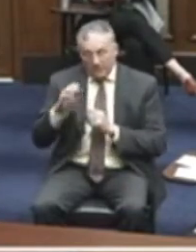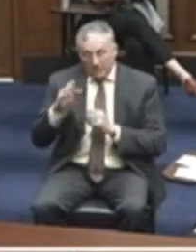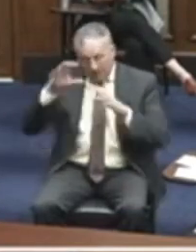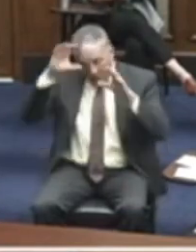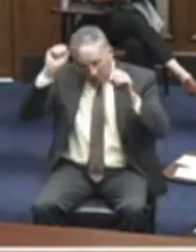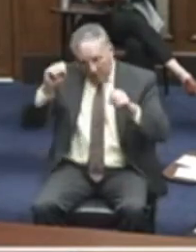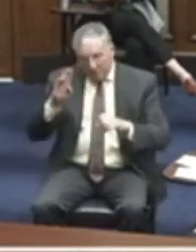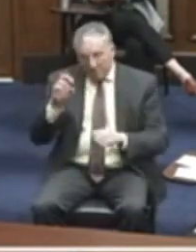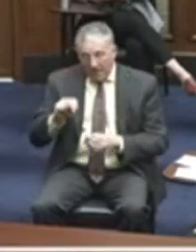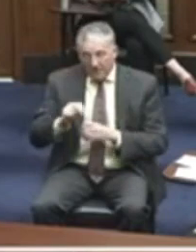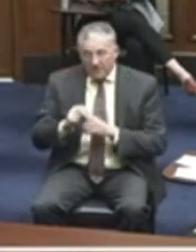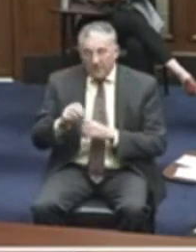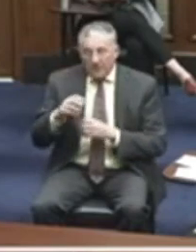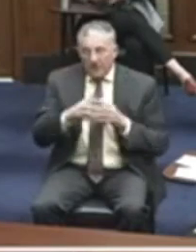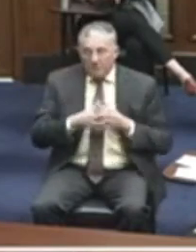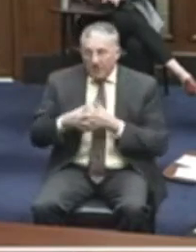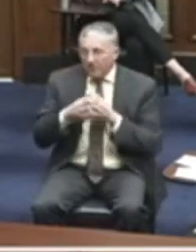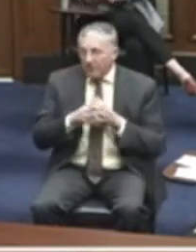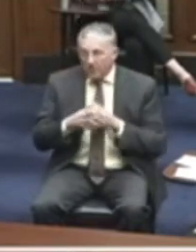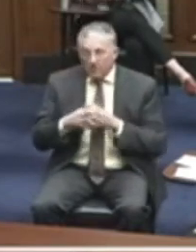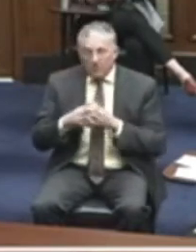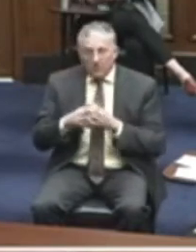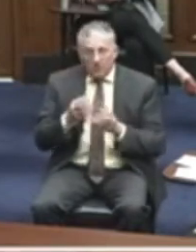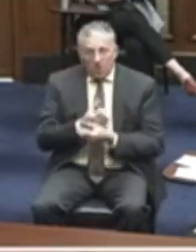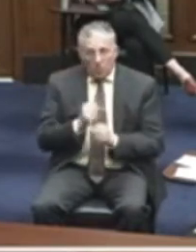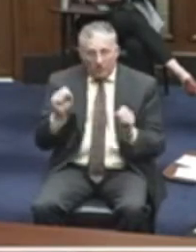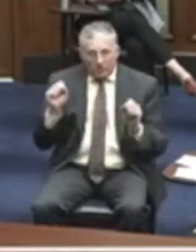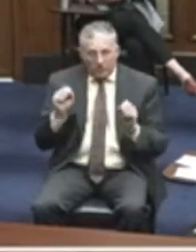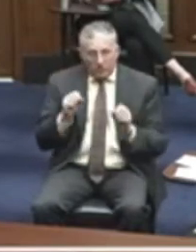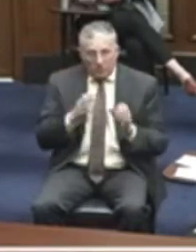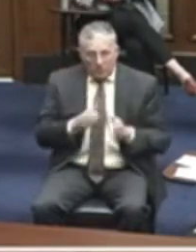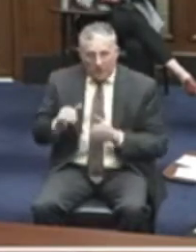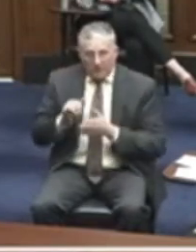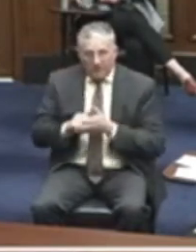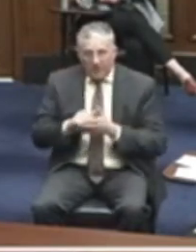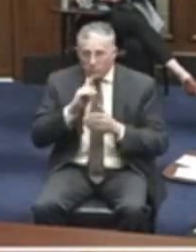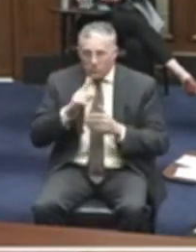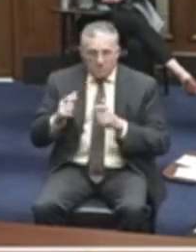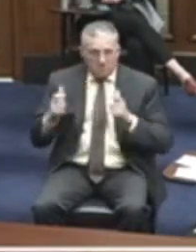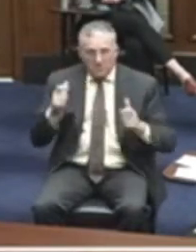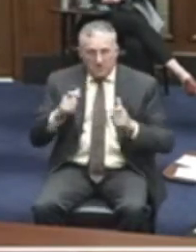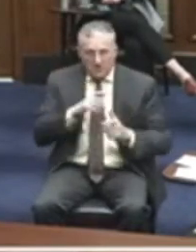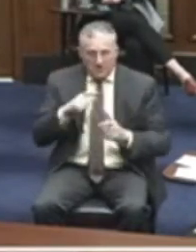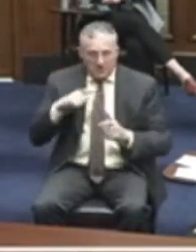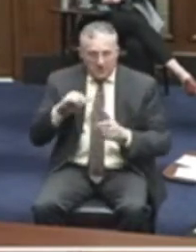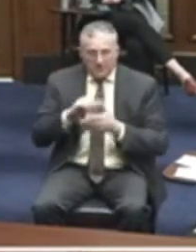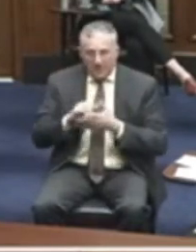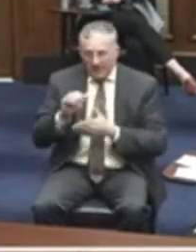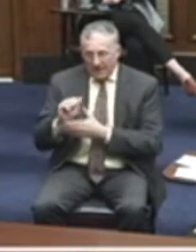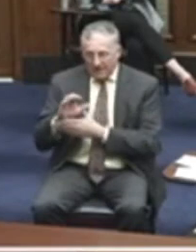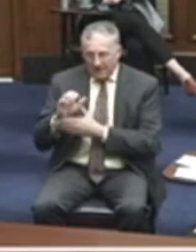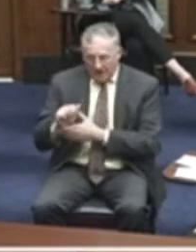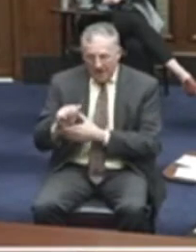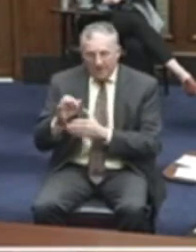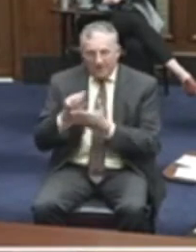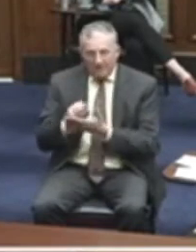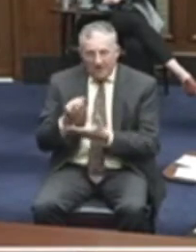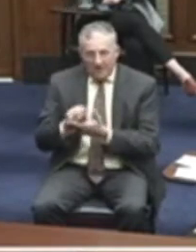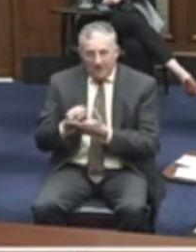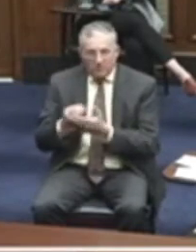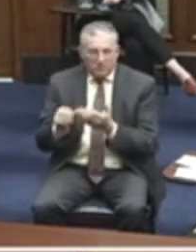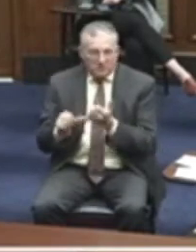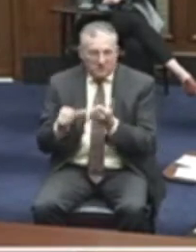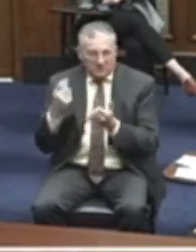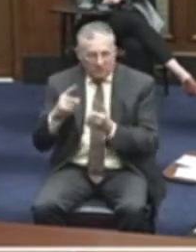Rescue Plan, sweeping legislation that expanded the ACA's financial assistance for patients and